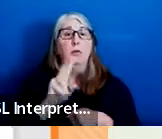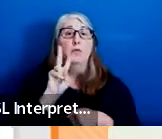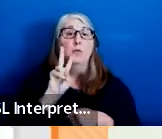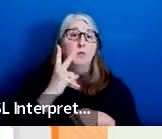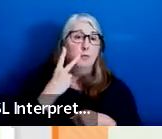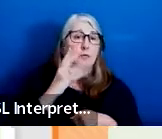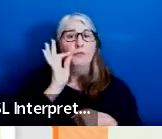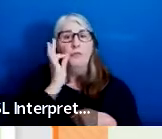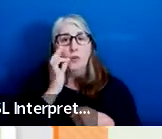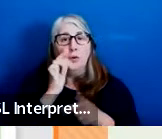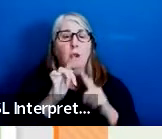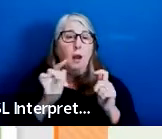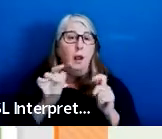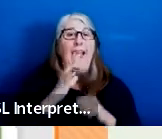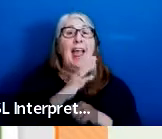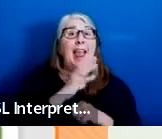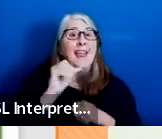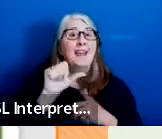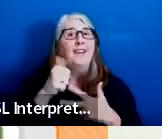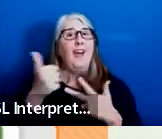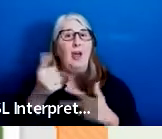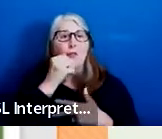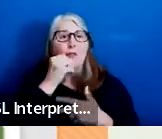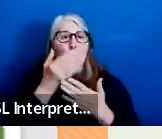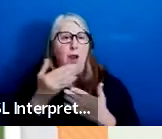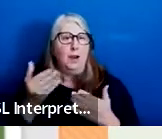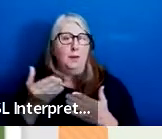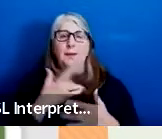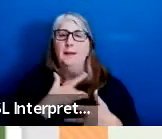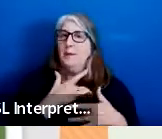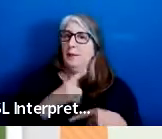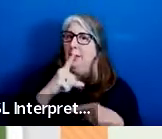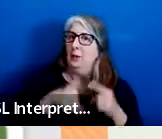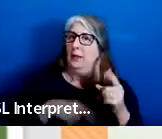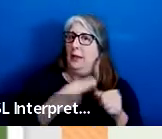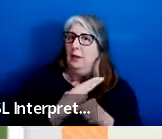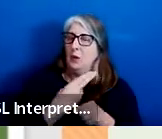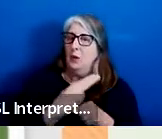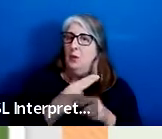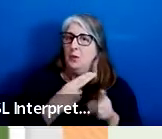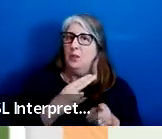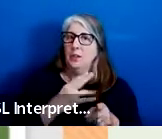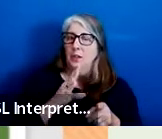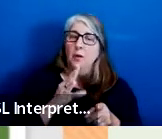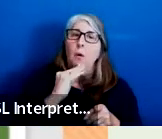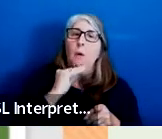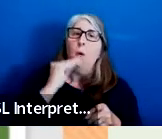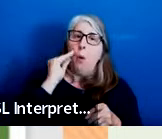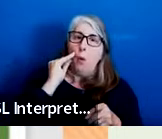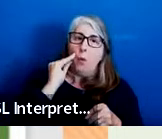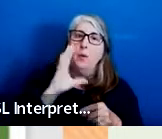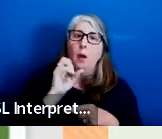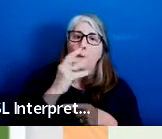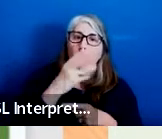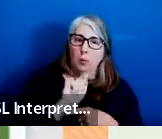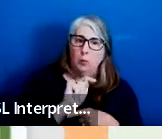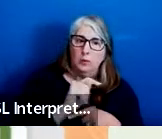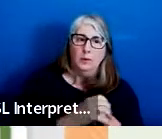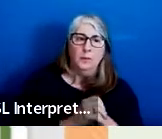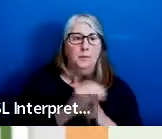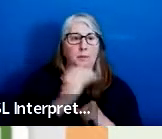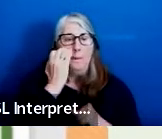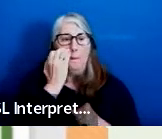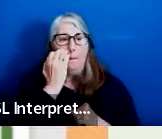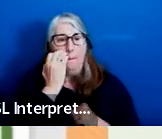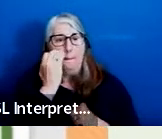can take all sorts of other food items that you can't traditionally take in your backyard composting. Okay, so I see